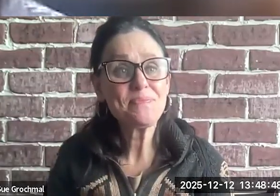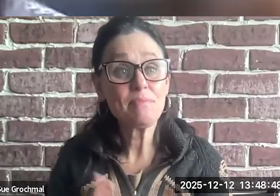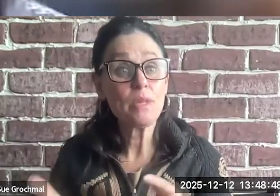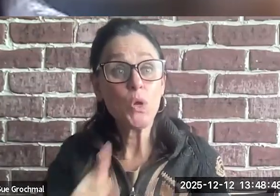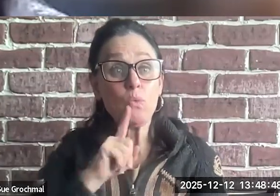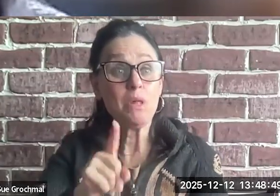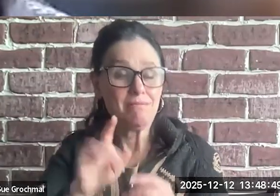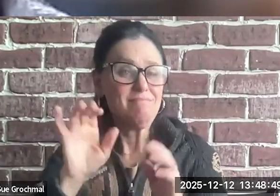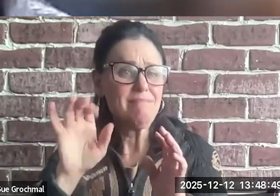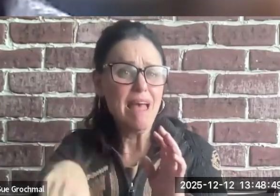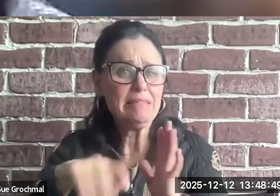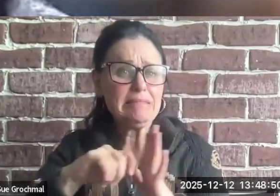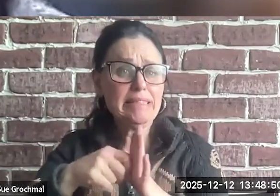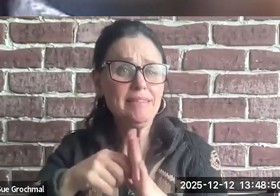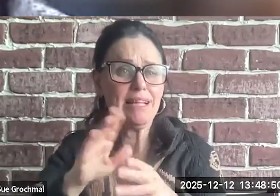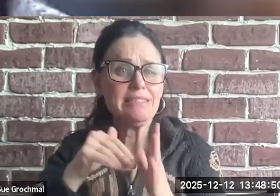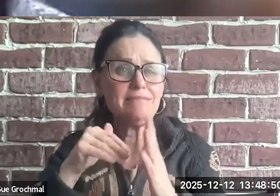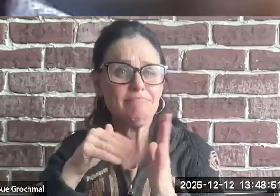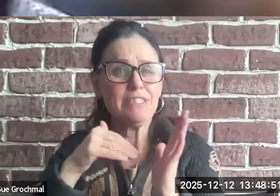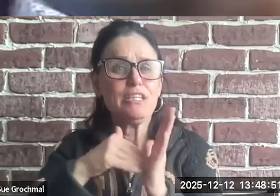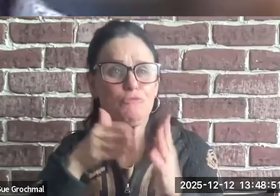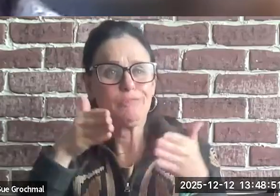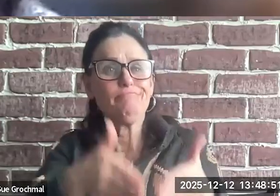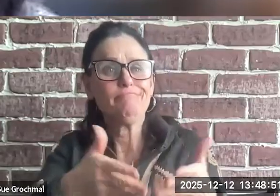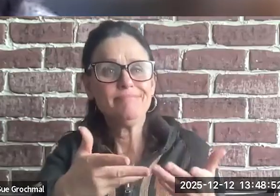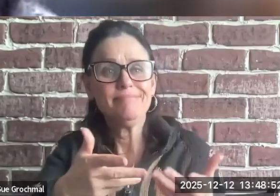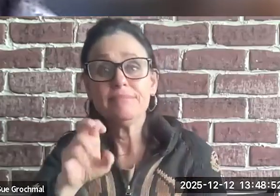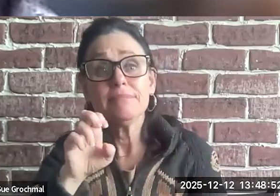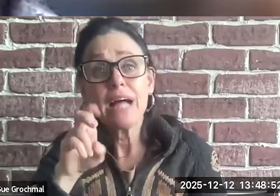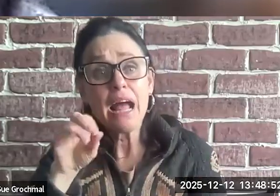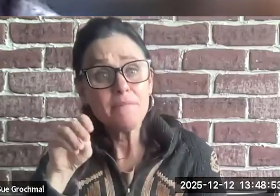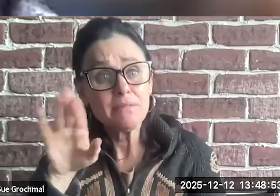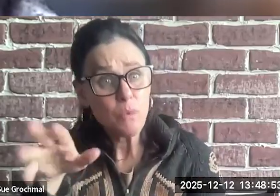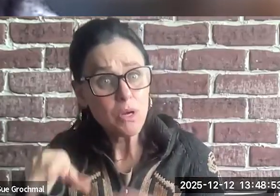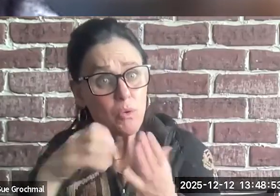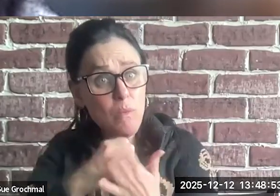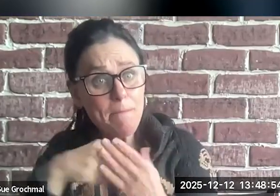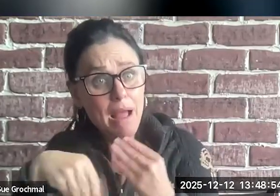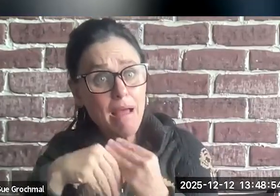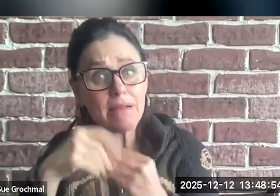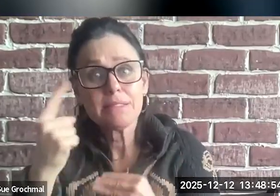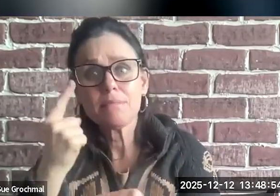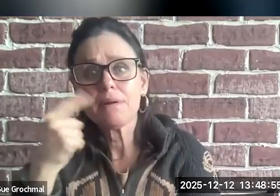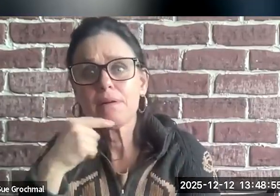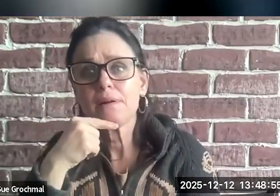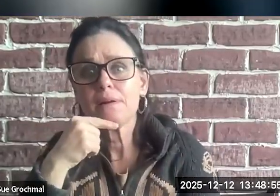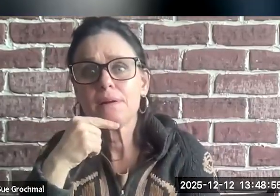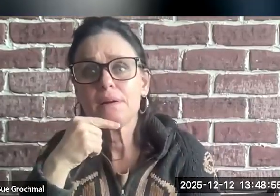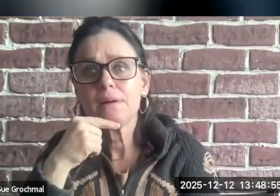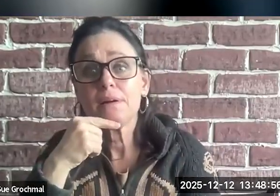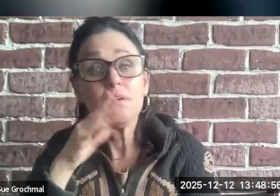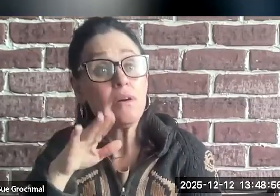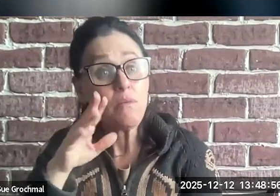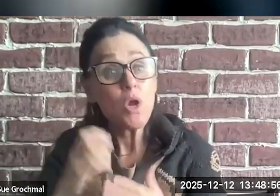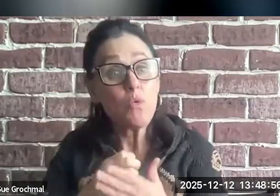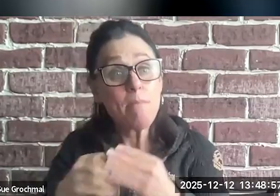say that's the key. That's the central piece for us. Evan, I don't know if there's anything you would like to add. Yeah, maybe just to add